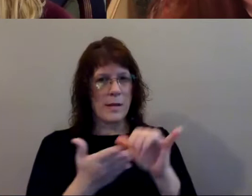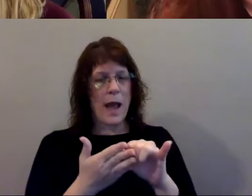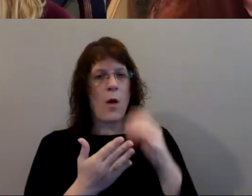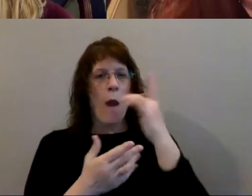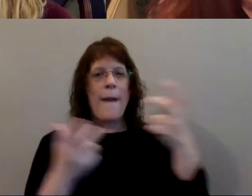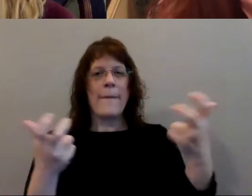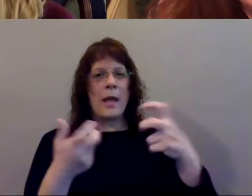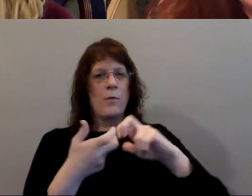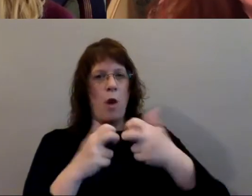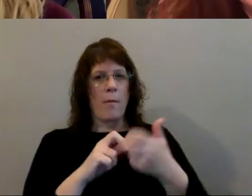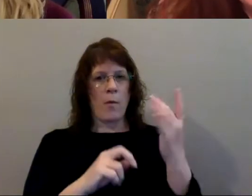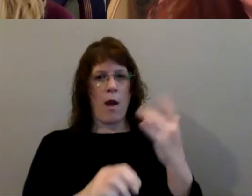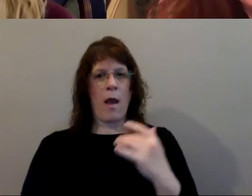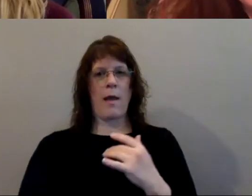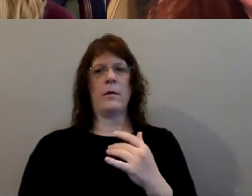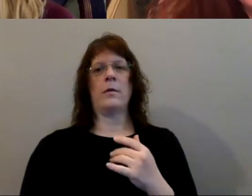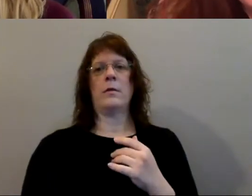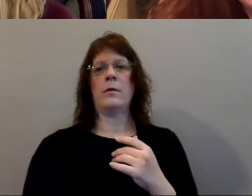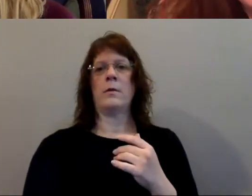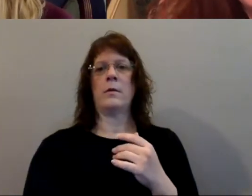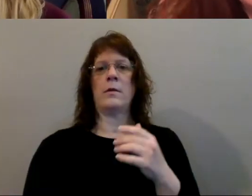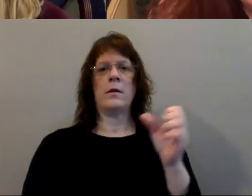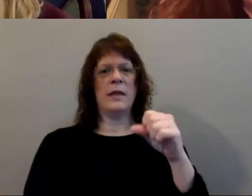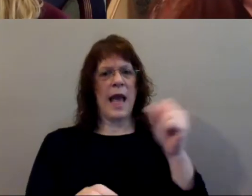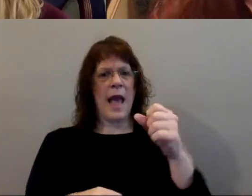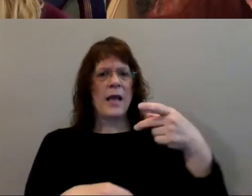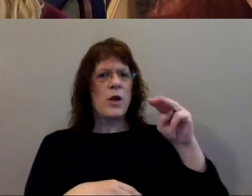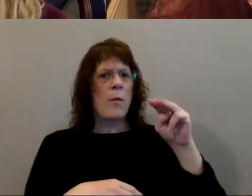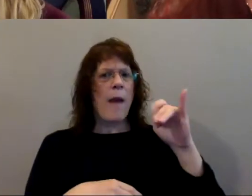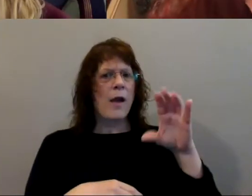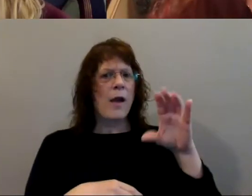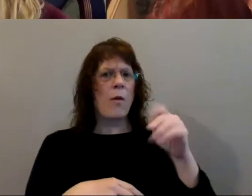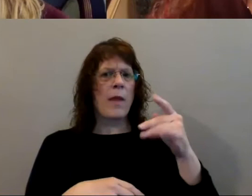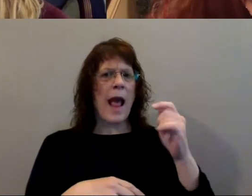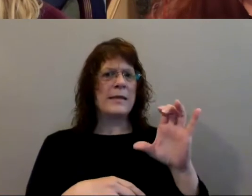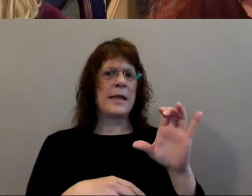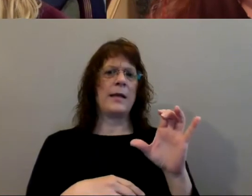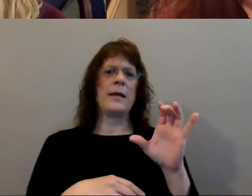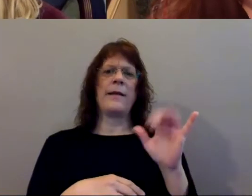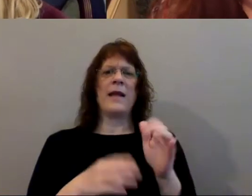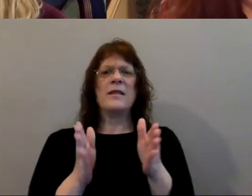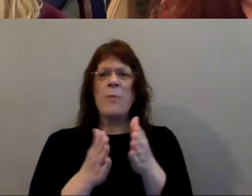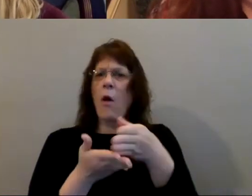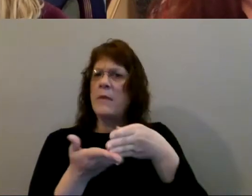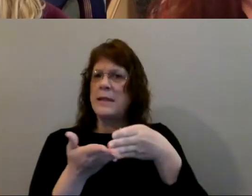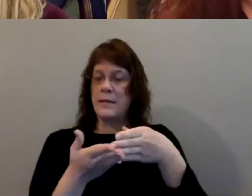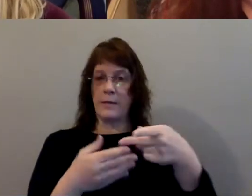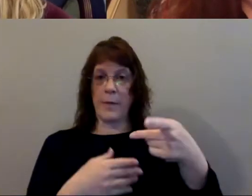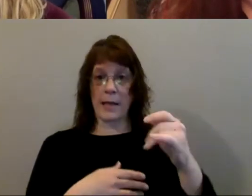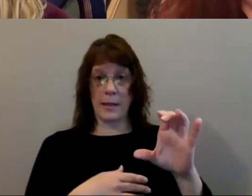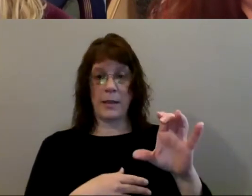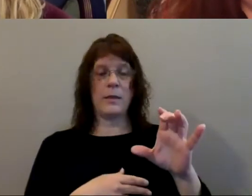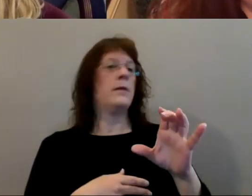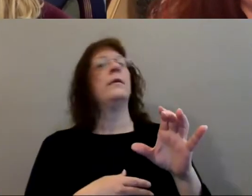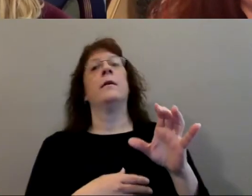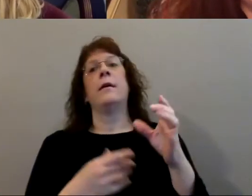problem? Yeah. So microplastic is like, it's basically just the small pieces of plastic that you get